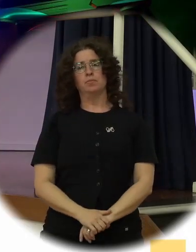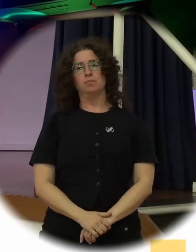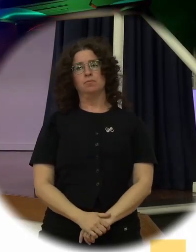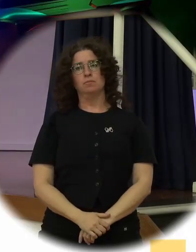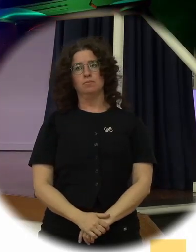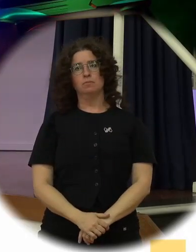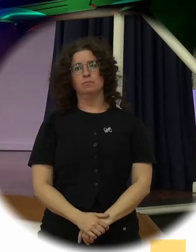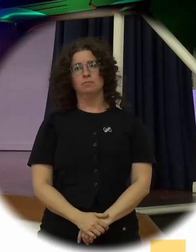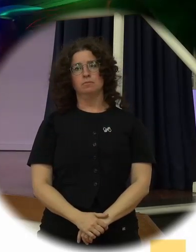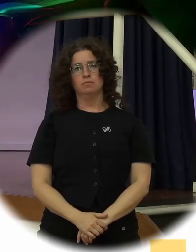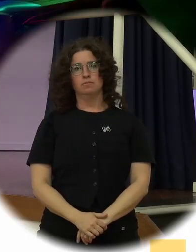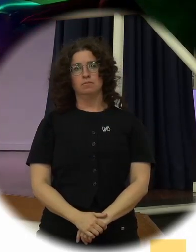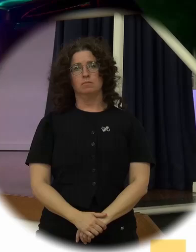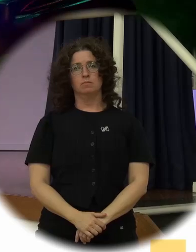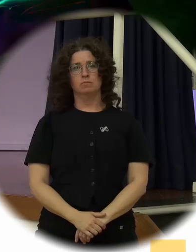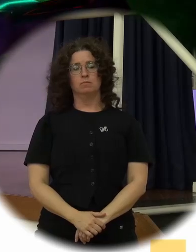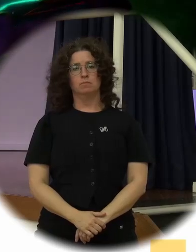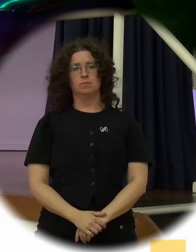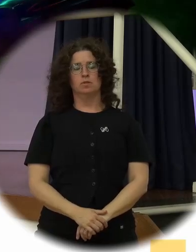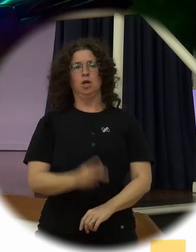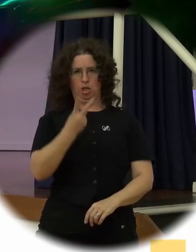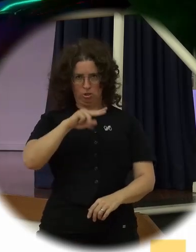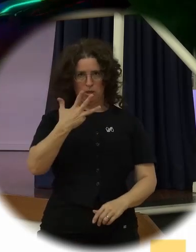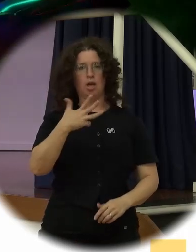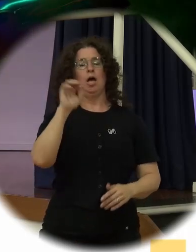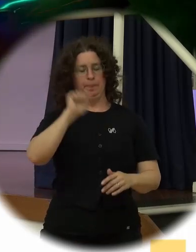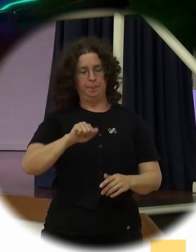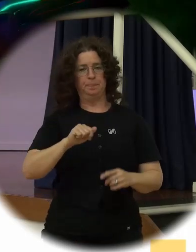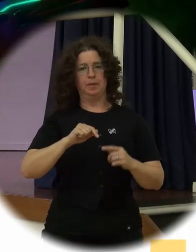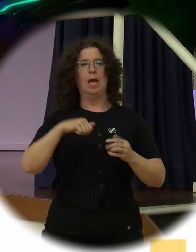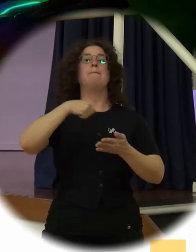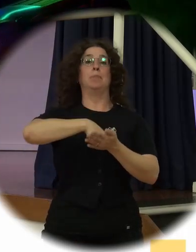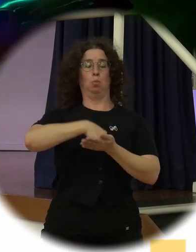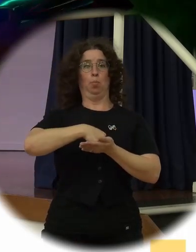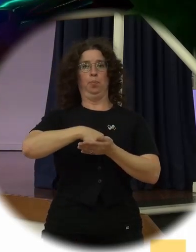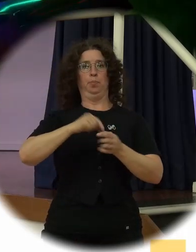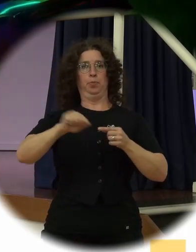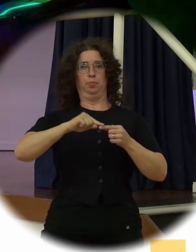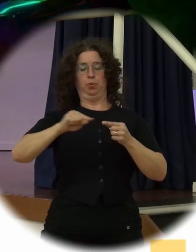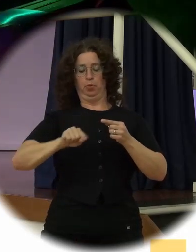So it was pretty easy. Oh, 29, yeah, 29 raycast minimum.